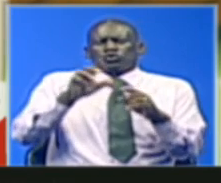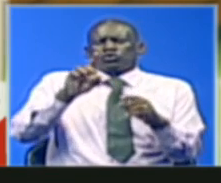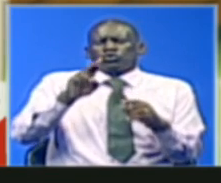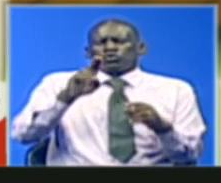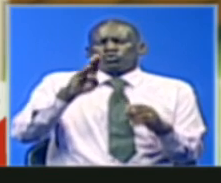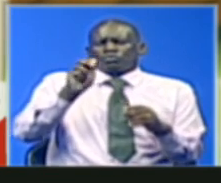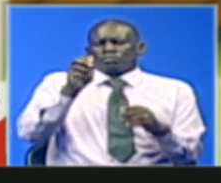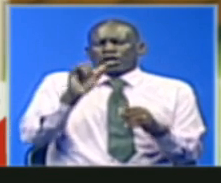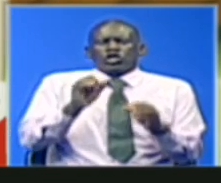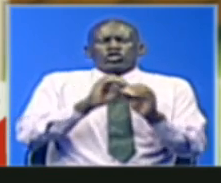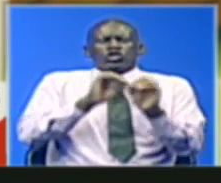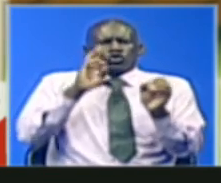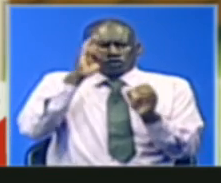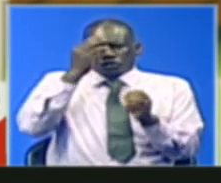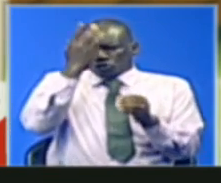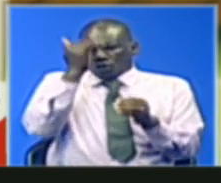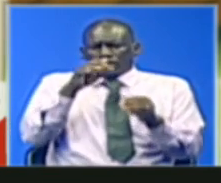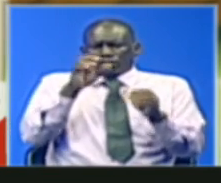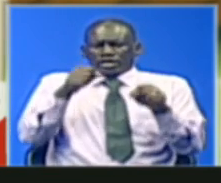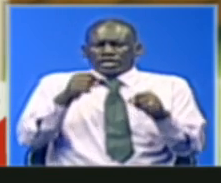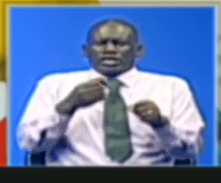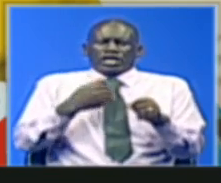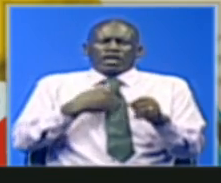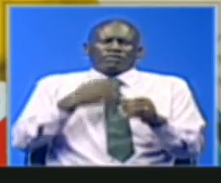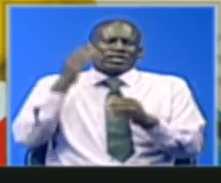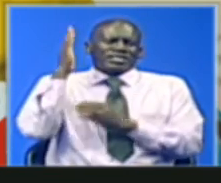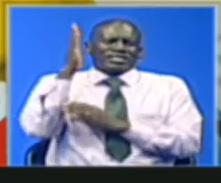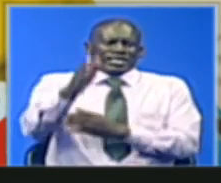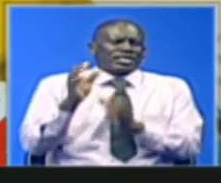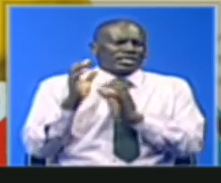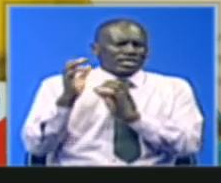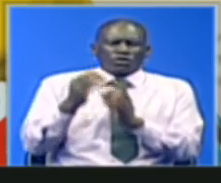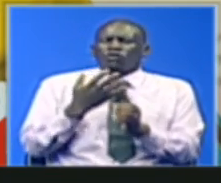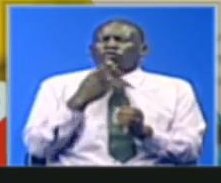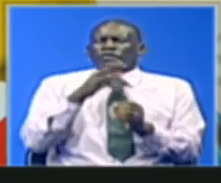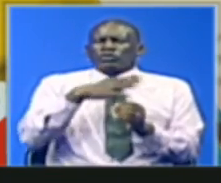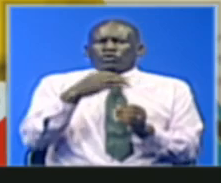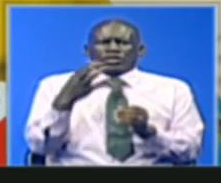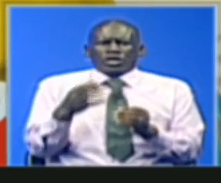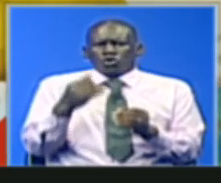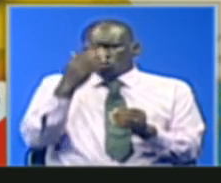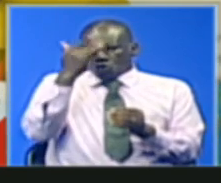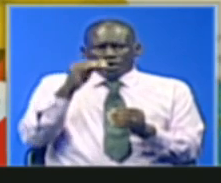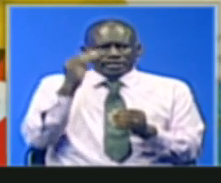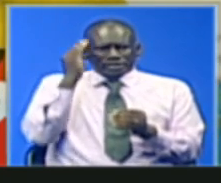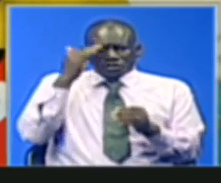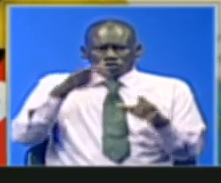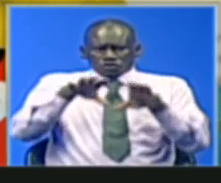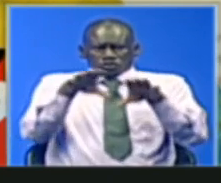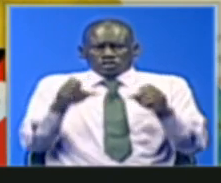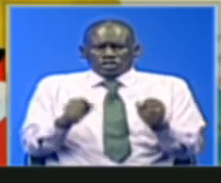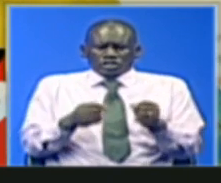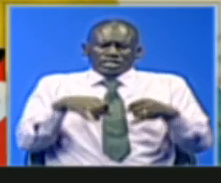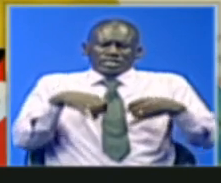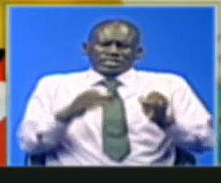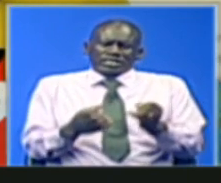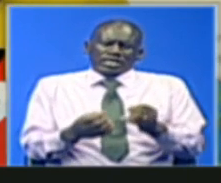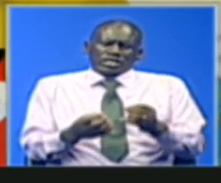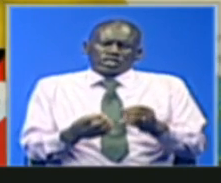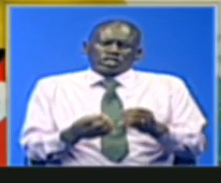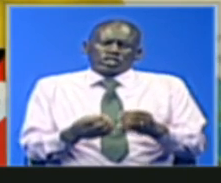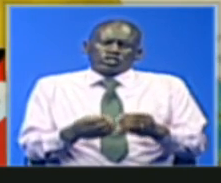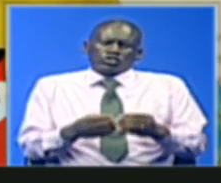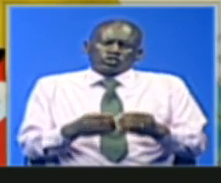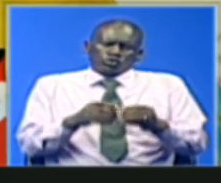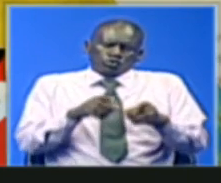reason why we cannot have direct cargo going there. Why isn't the education system matching up to what jobs are needed today?